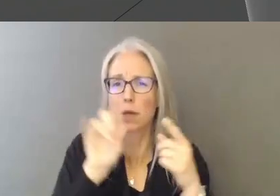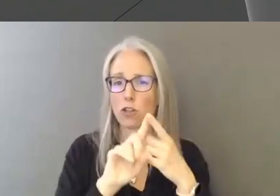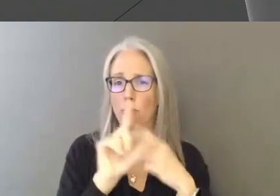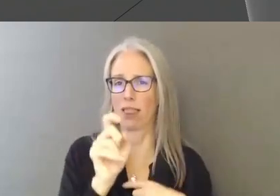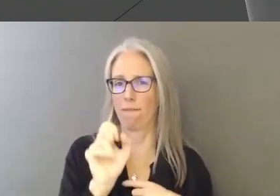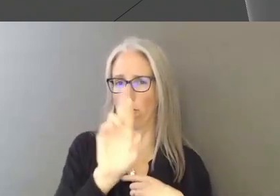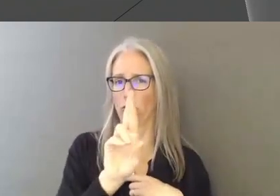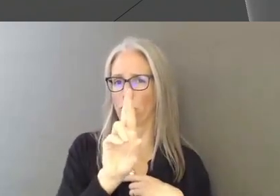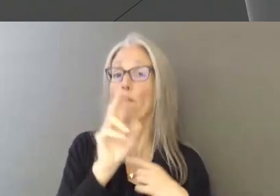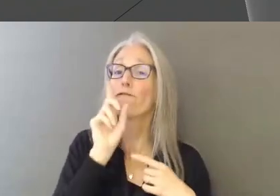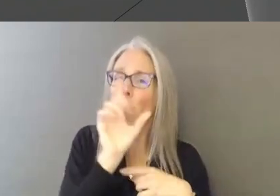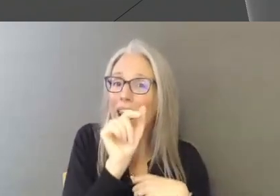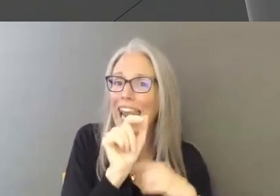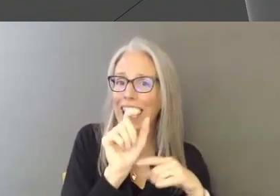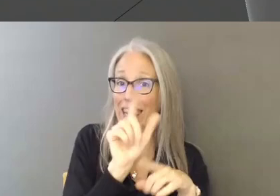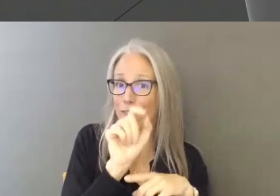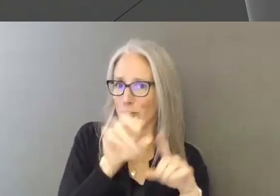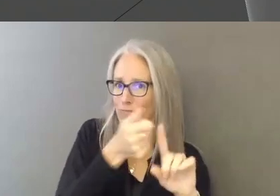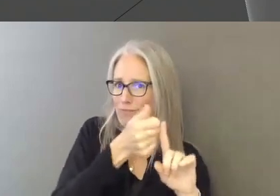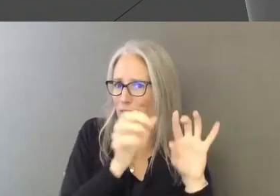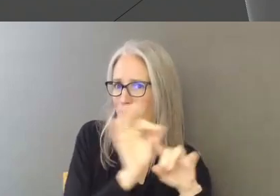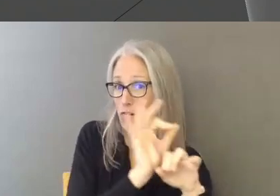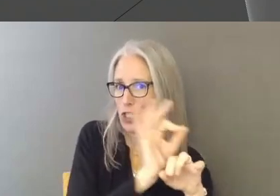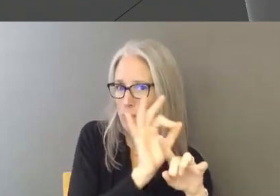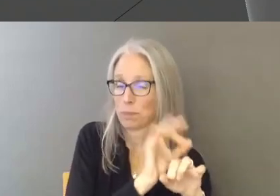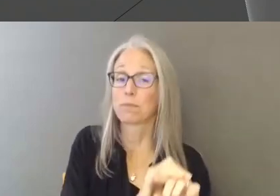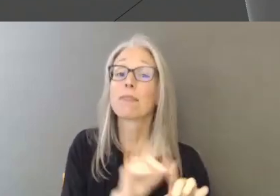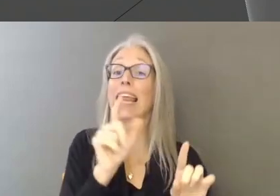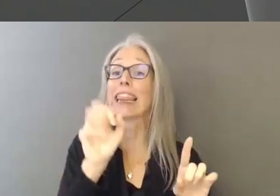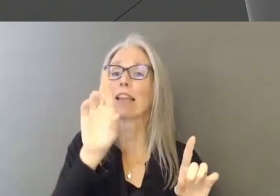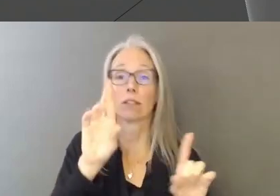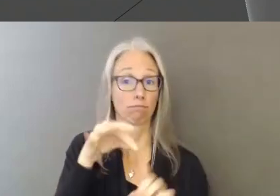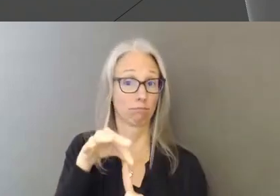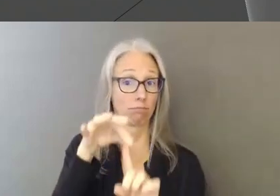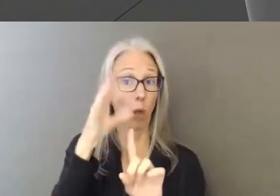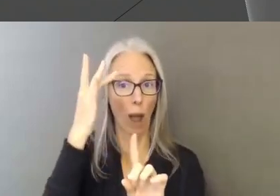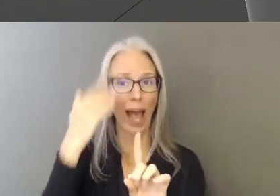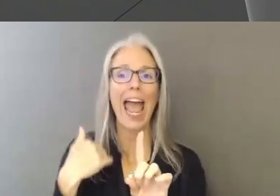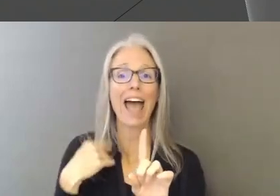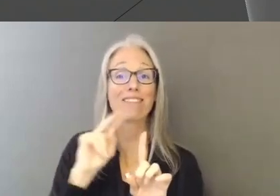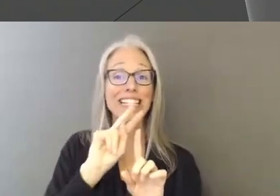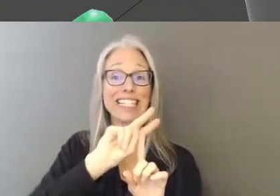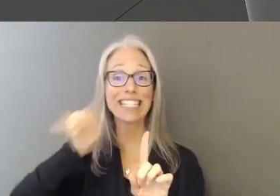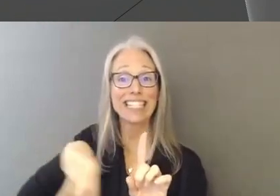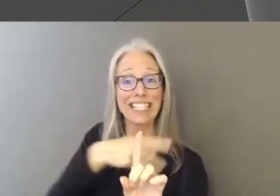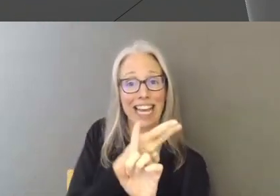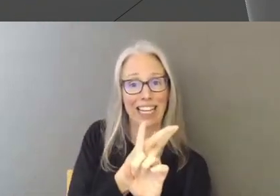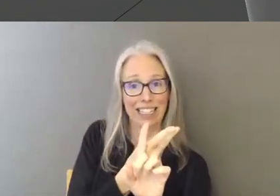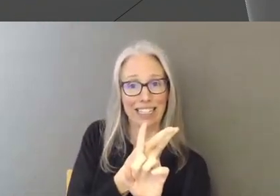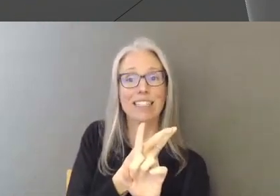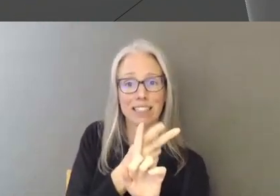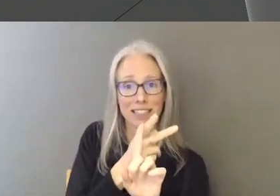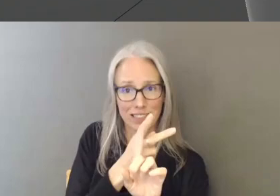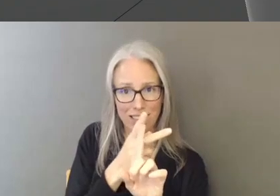does. The liver is also very unique in that it has a second blood system that feeds into it. This is